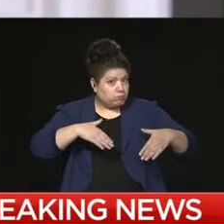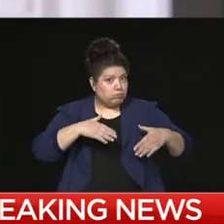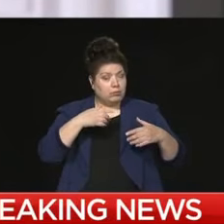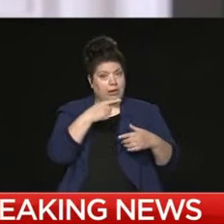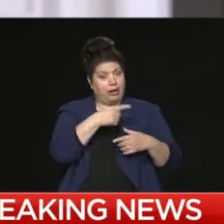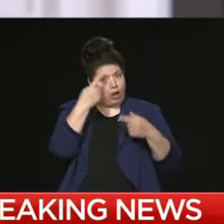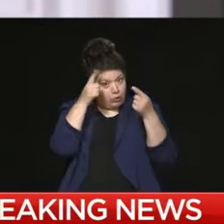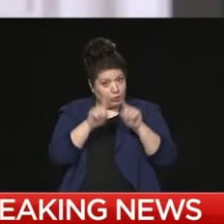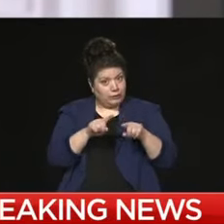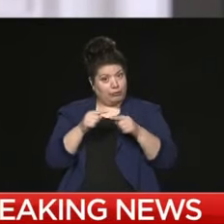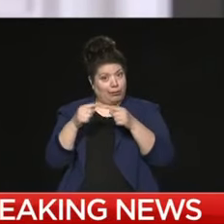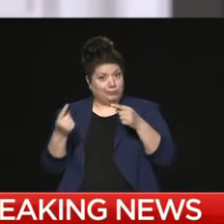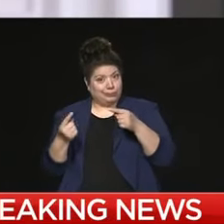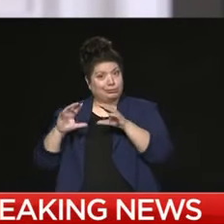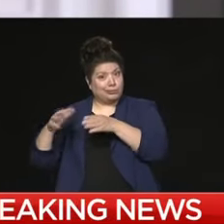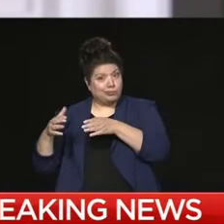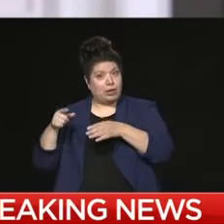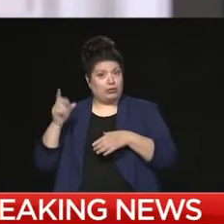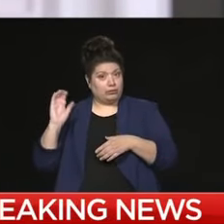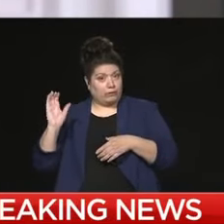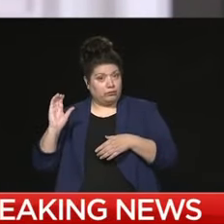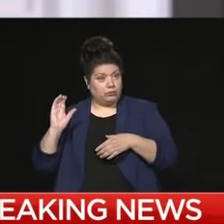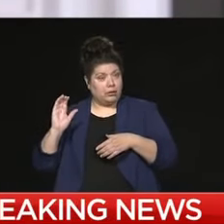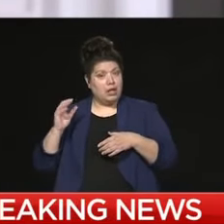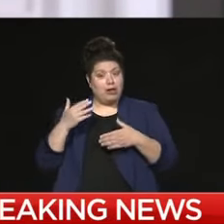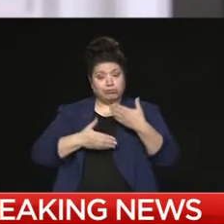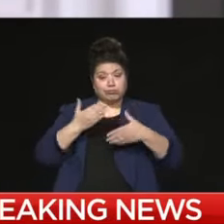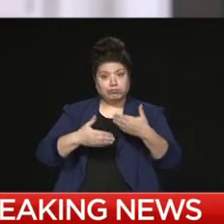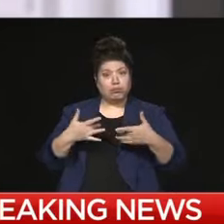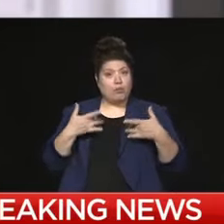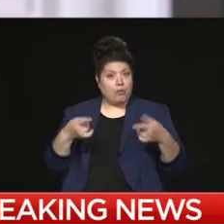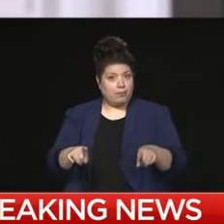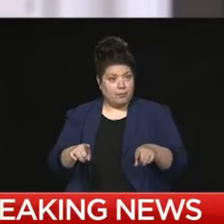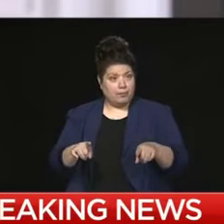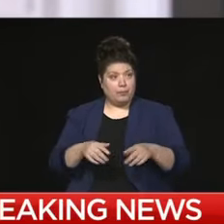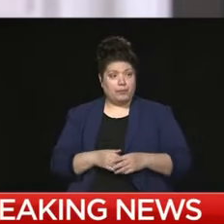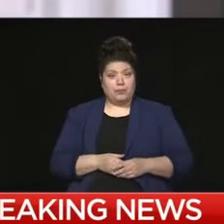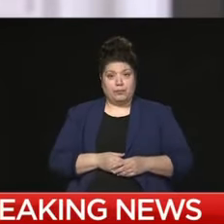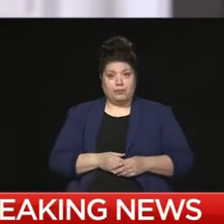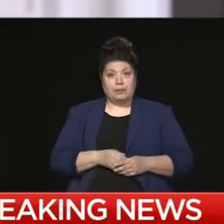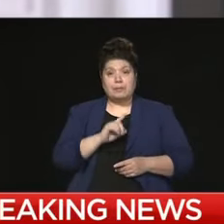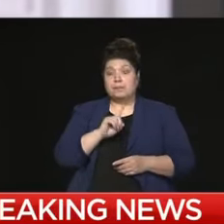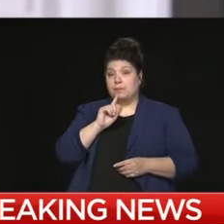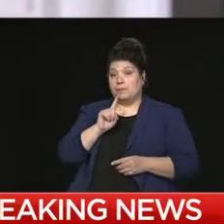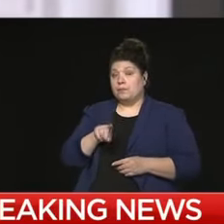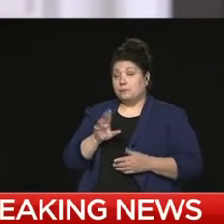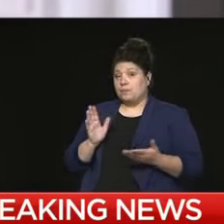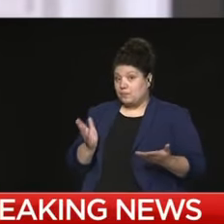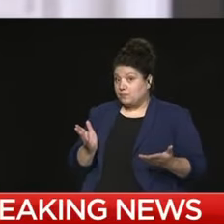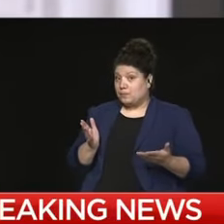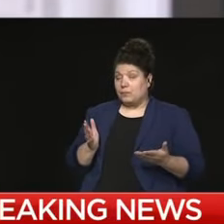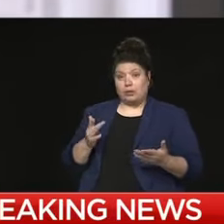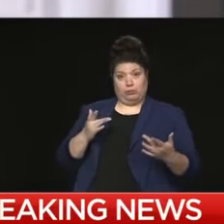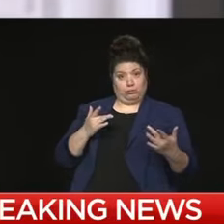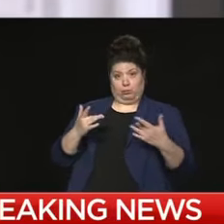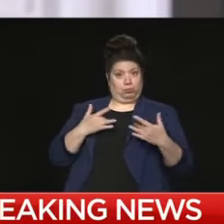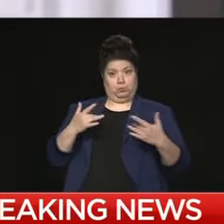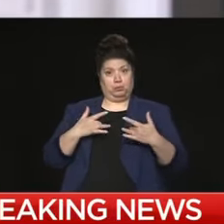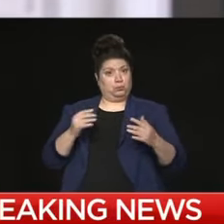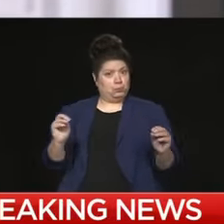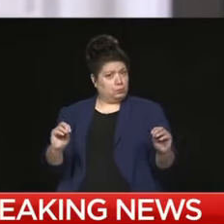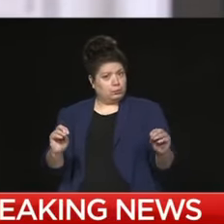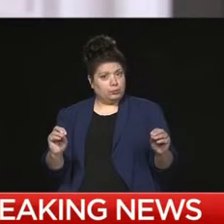then happen? What are you fearing could happen? Answer. There is nothing to fear. Our